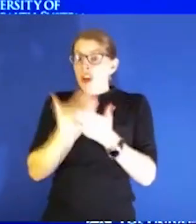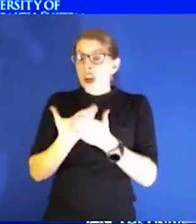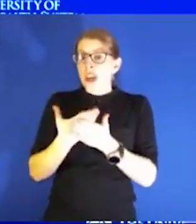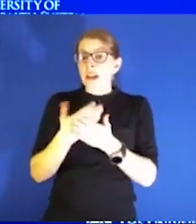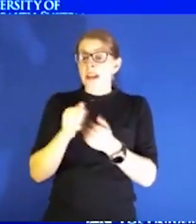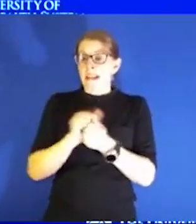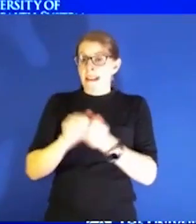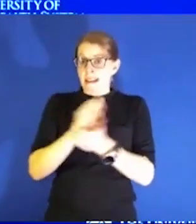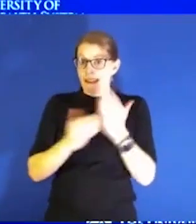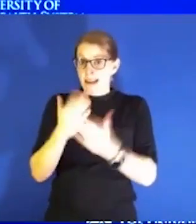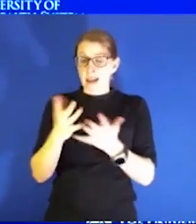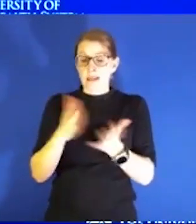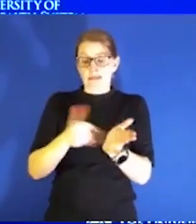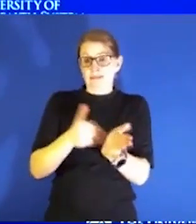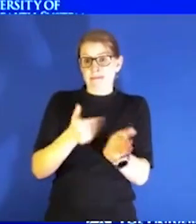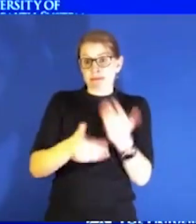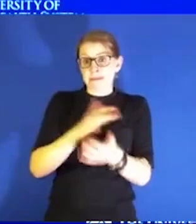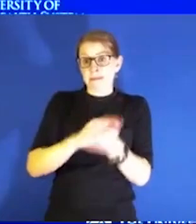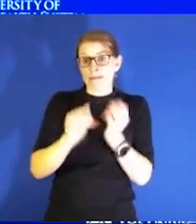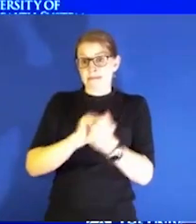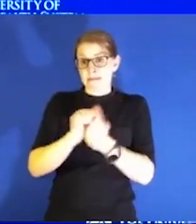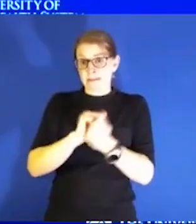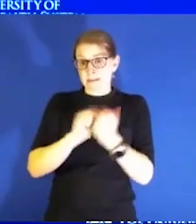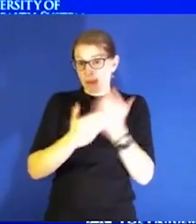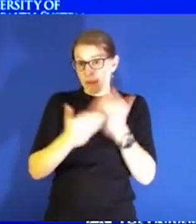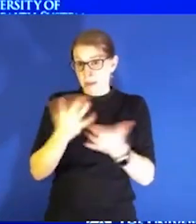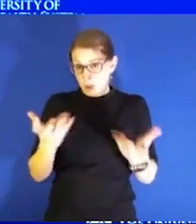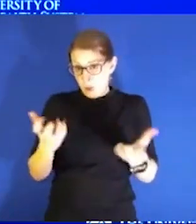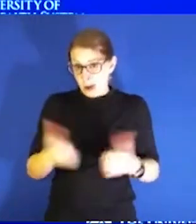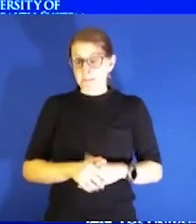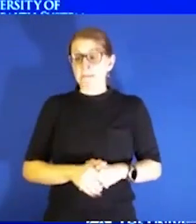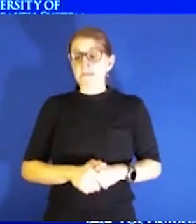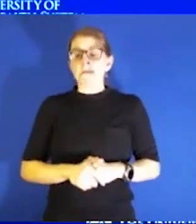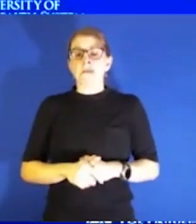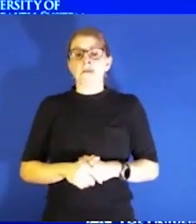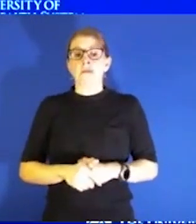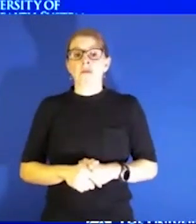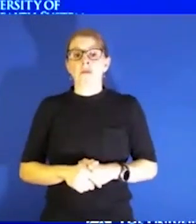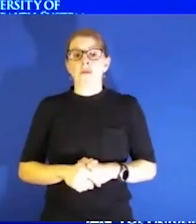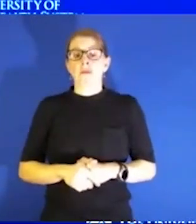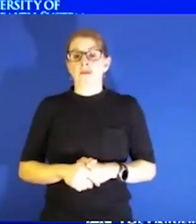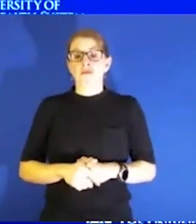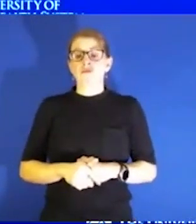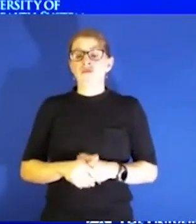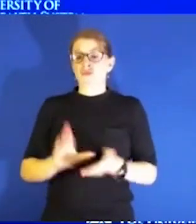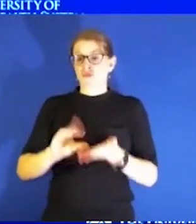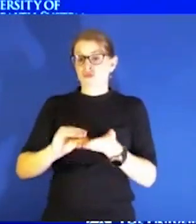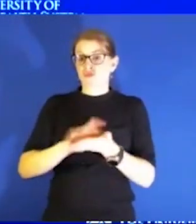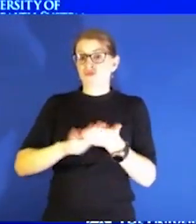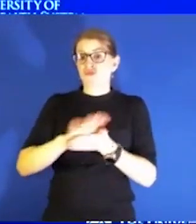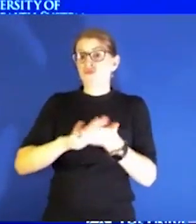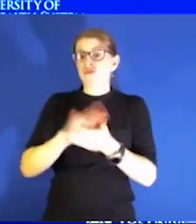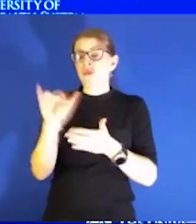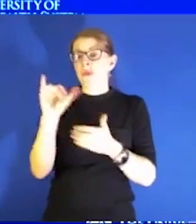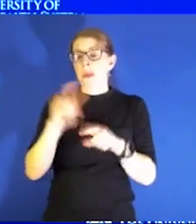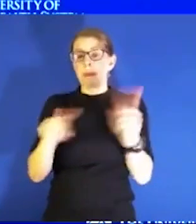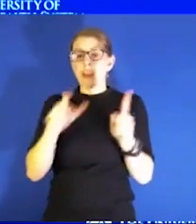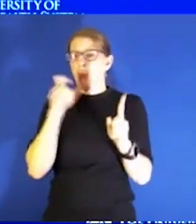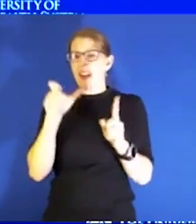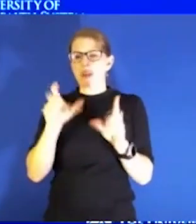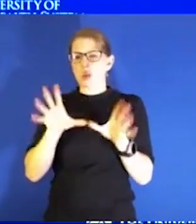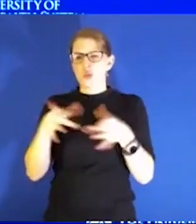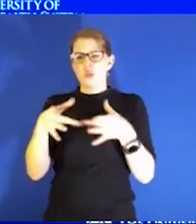and disinfection processes, good hand hygiene as well, but you don't have to rewash those